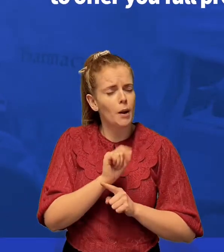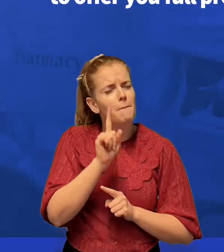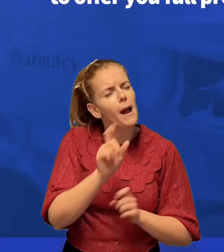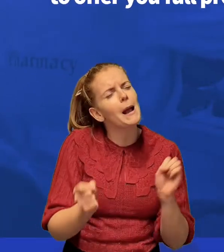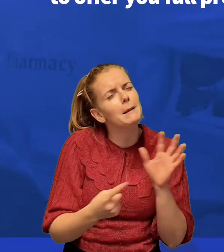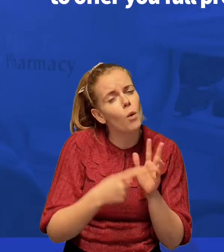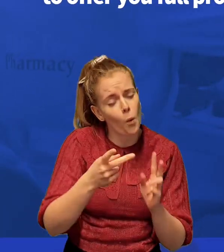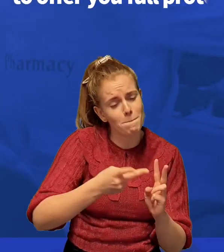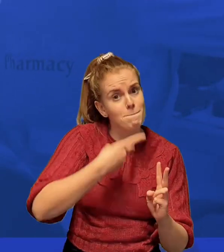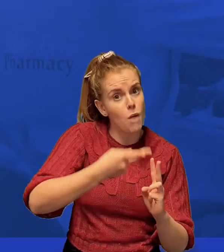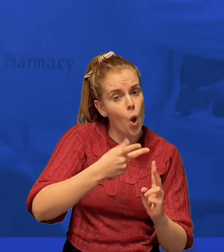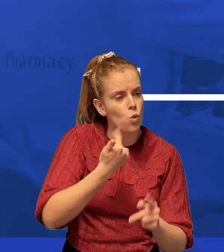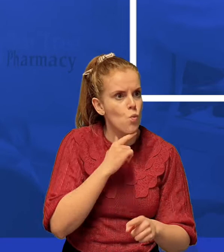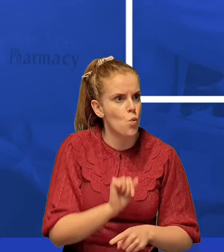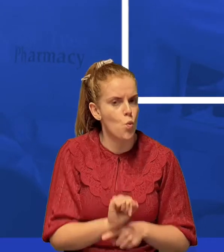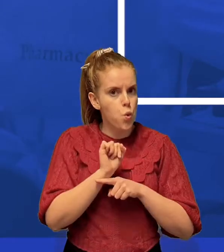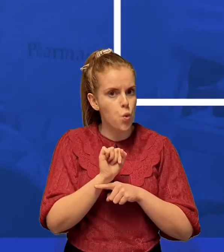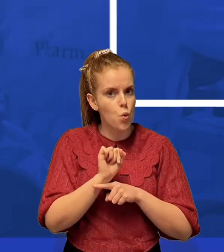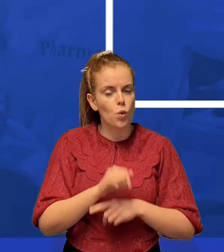done to get full protection.